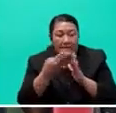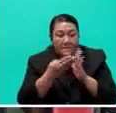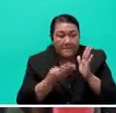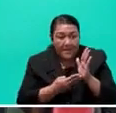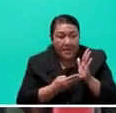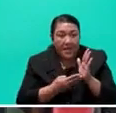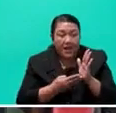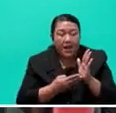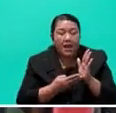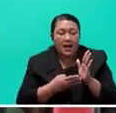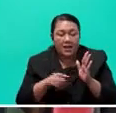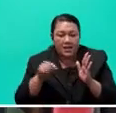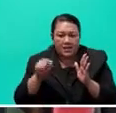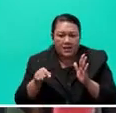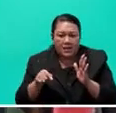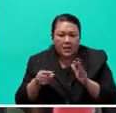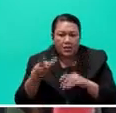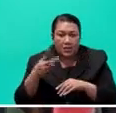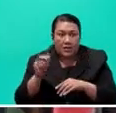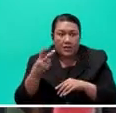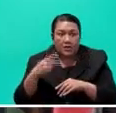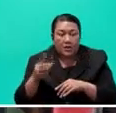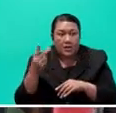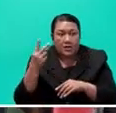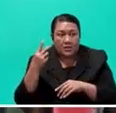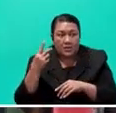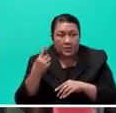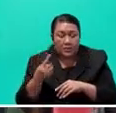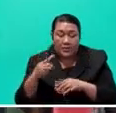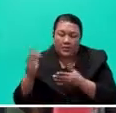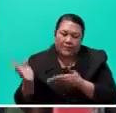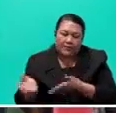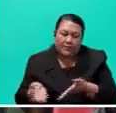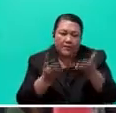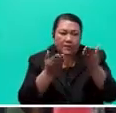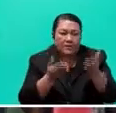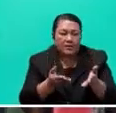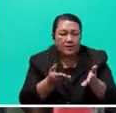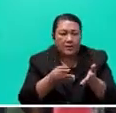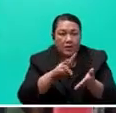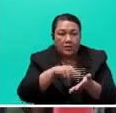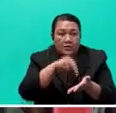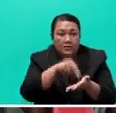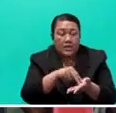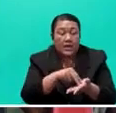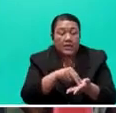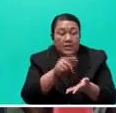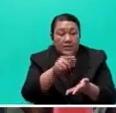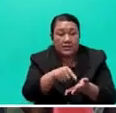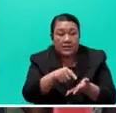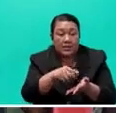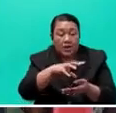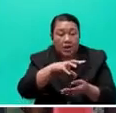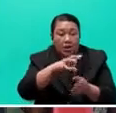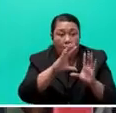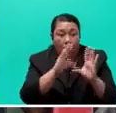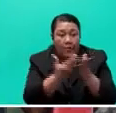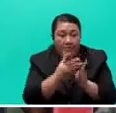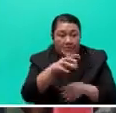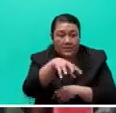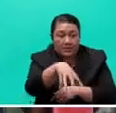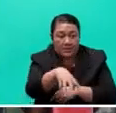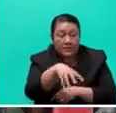referred to the Standing Committee on Human Rights, Law and Justice. Extensive consultations were held by the Standing Committee at